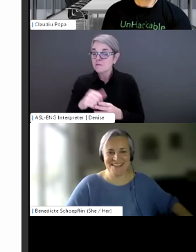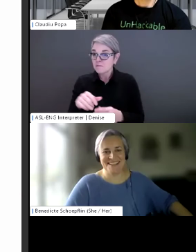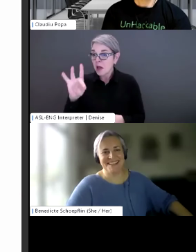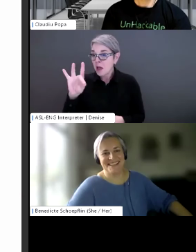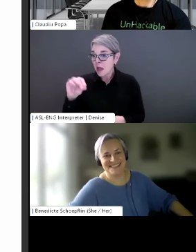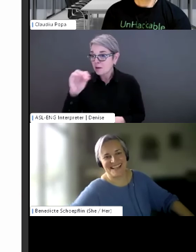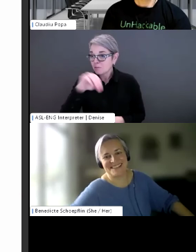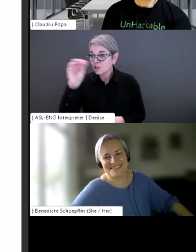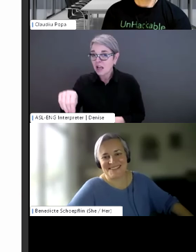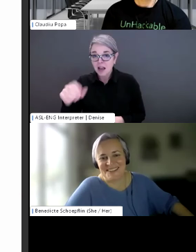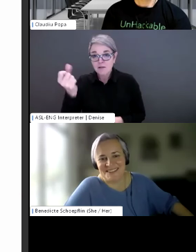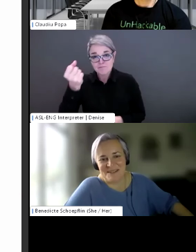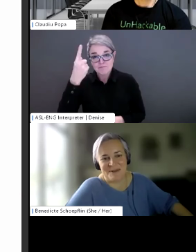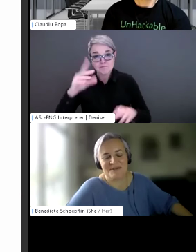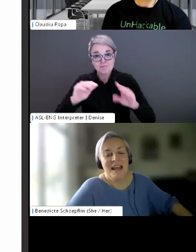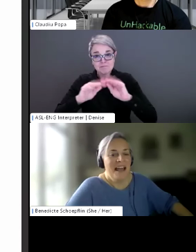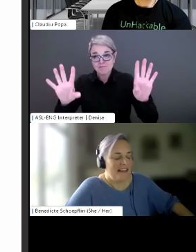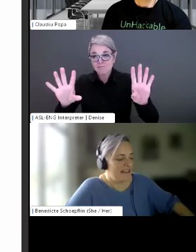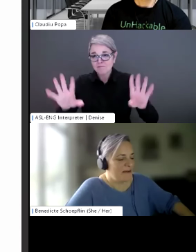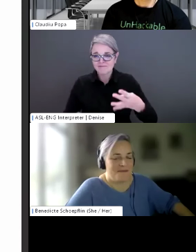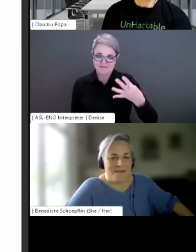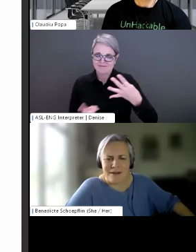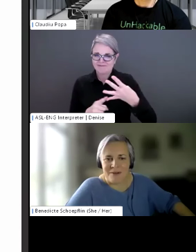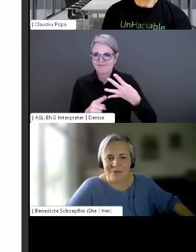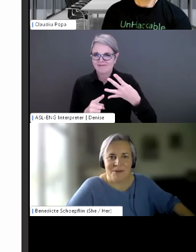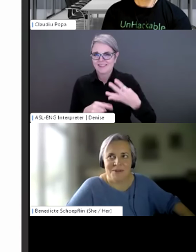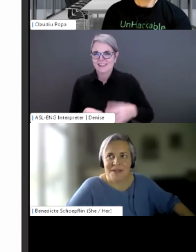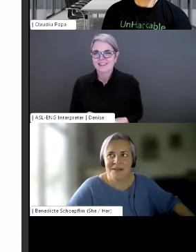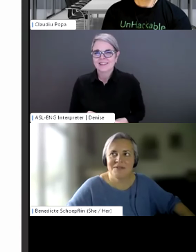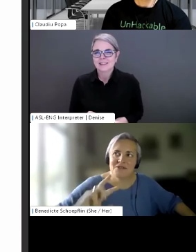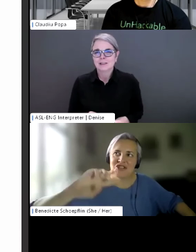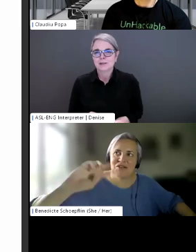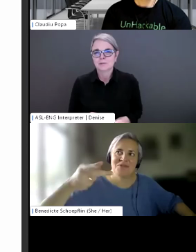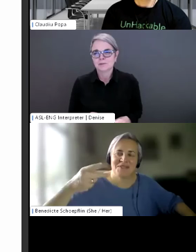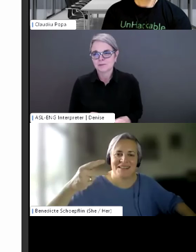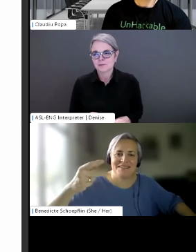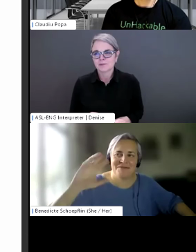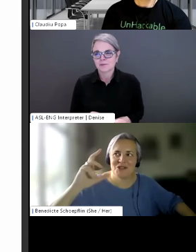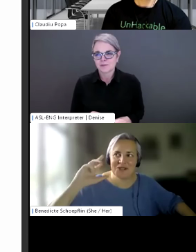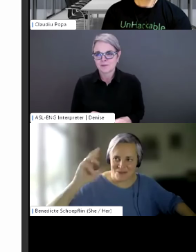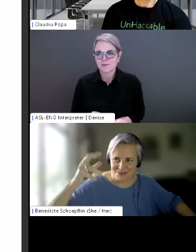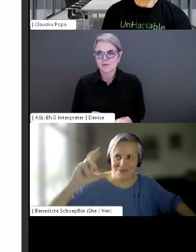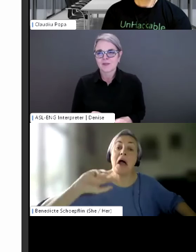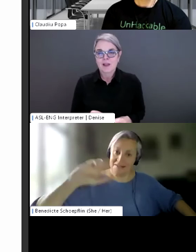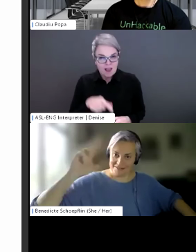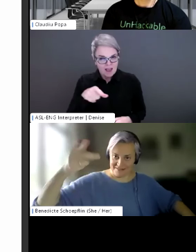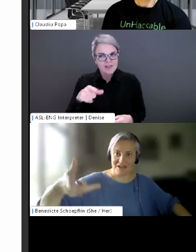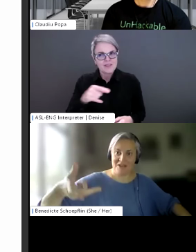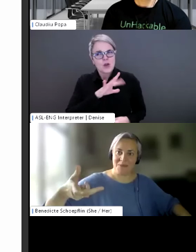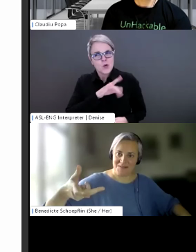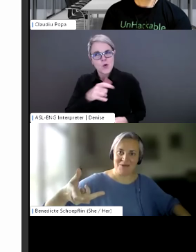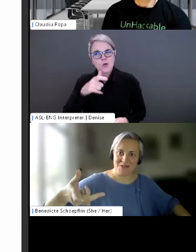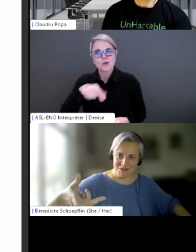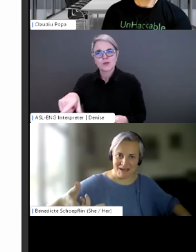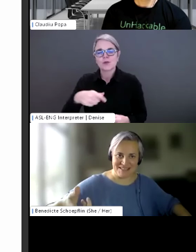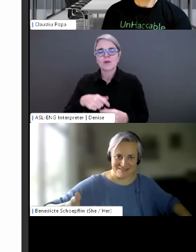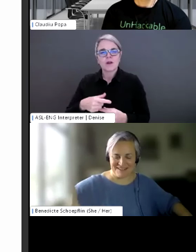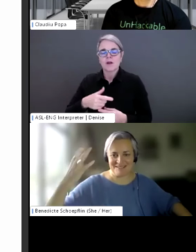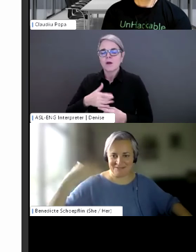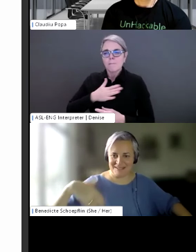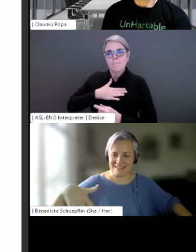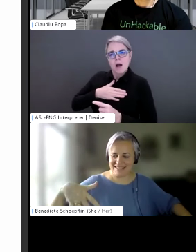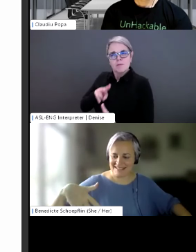and answered all of the above. I think it was a very helpful kind of shift in vision to think from the scammer's